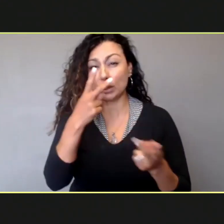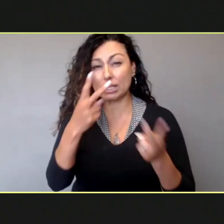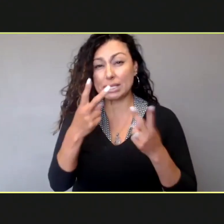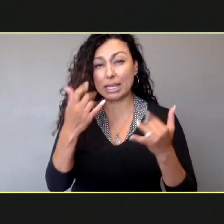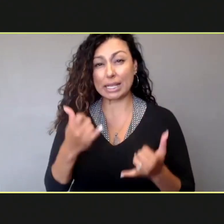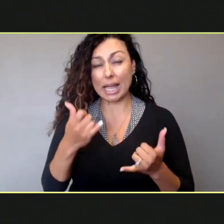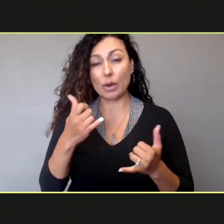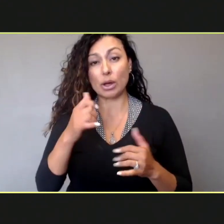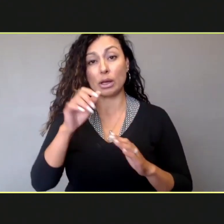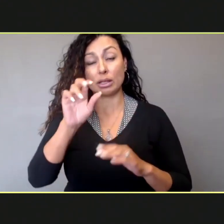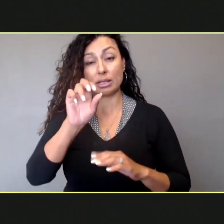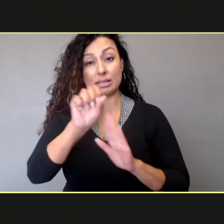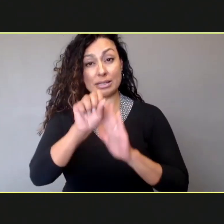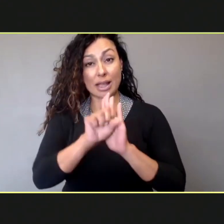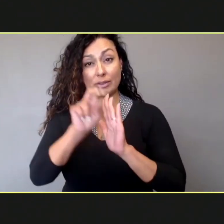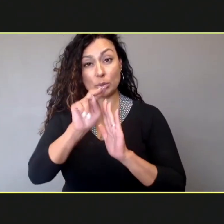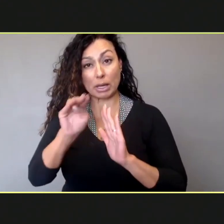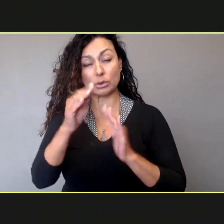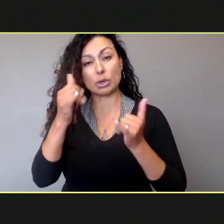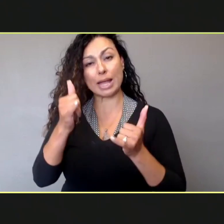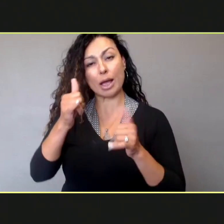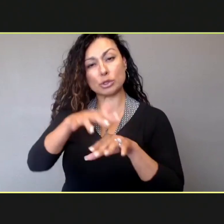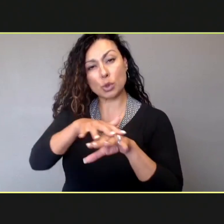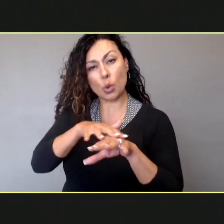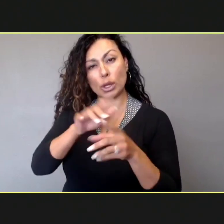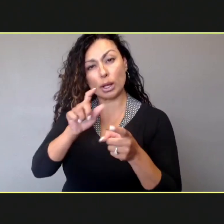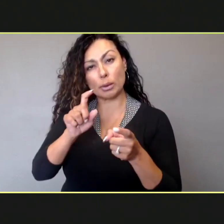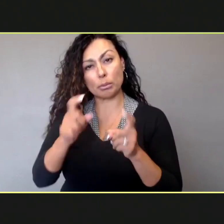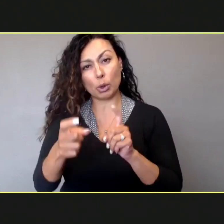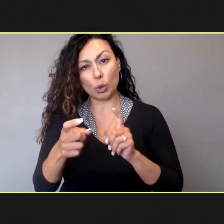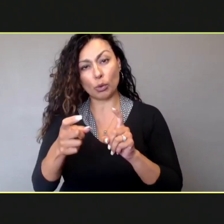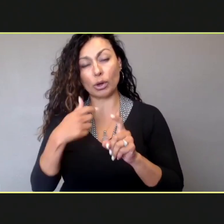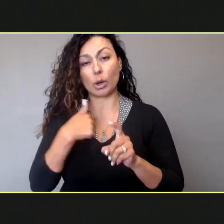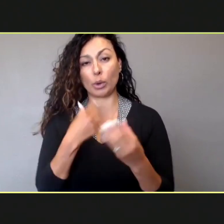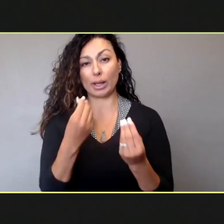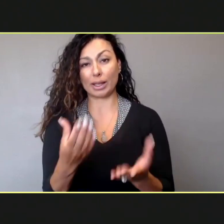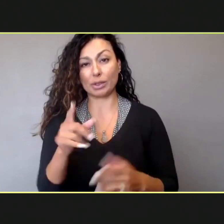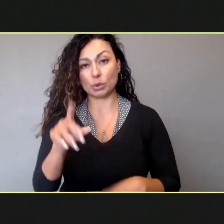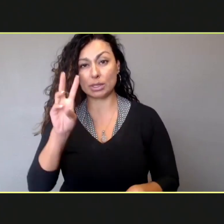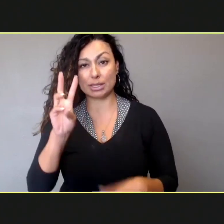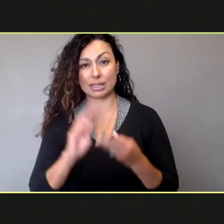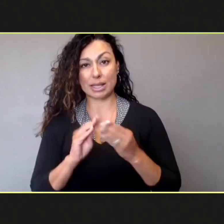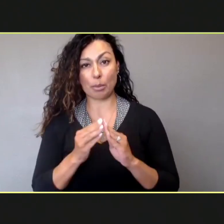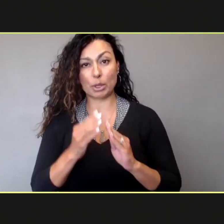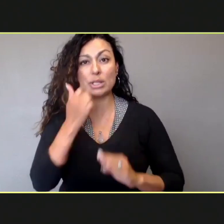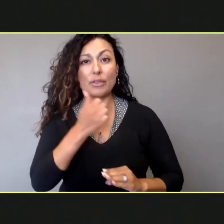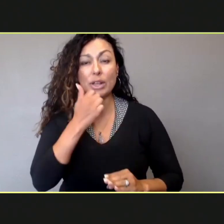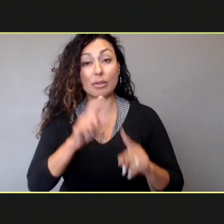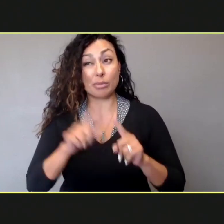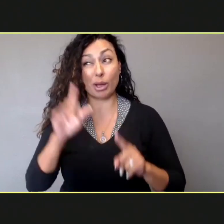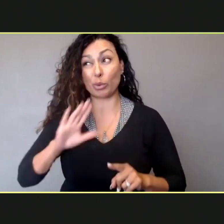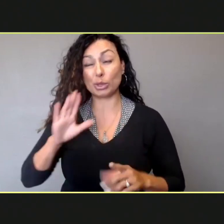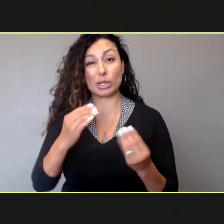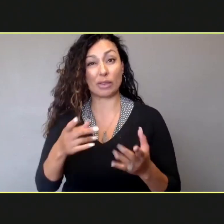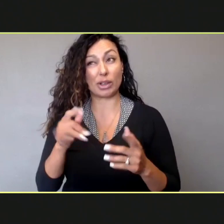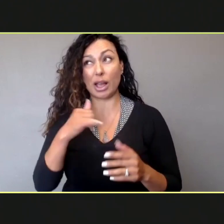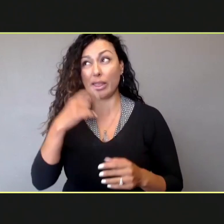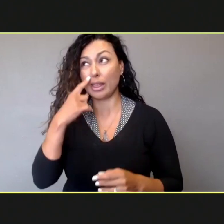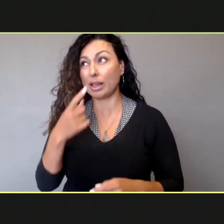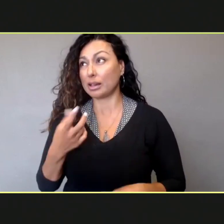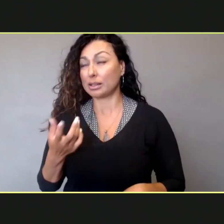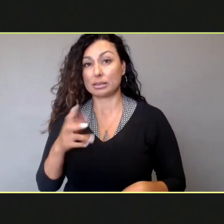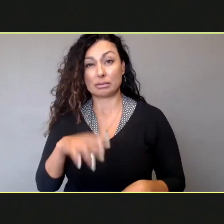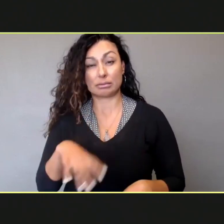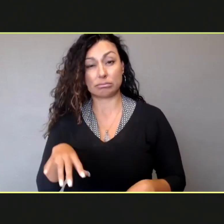gradually move to, you know, we're giving you those 6 numbers every day. But we used to give you like, I think it was 210